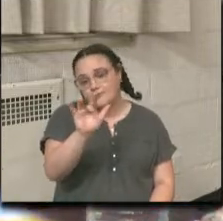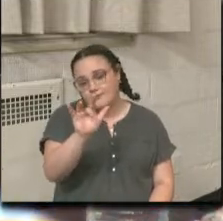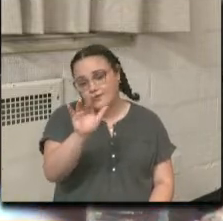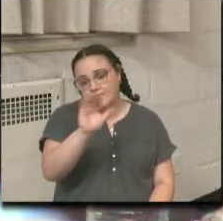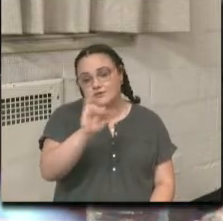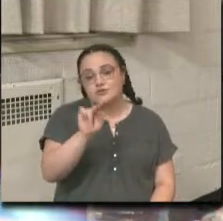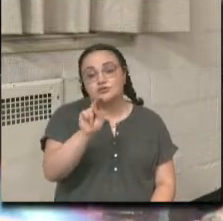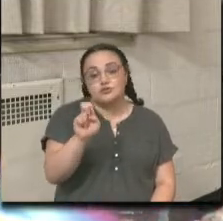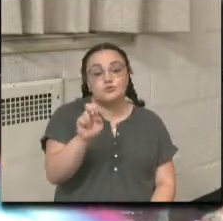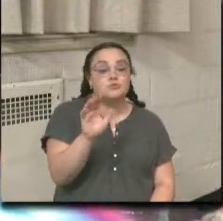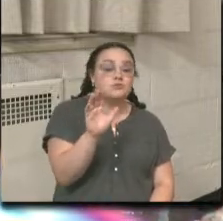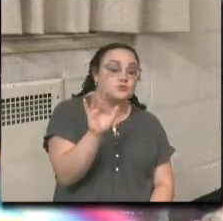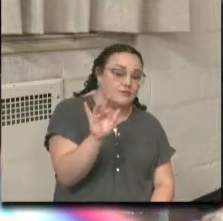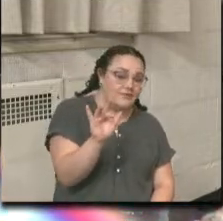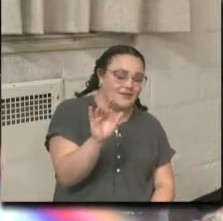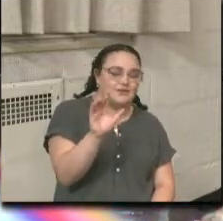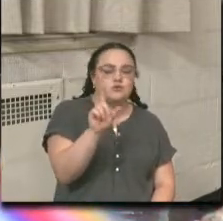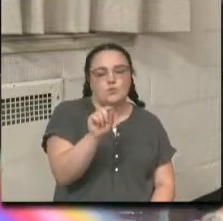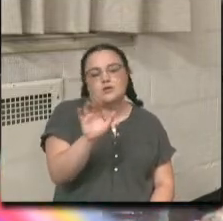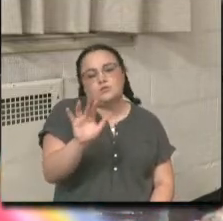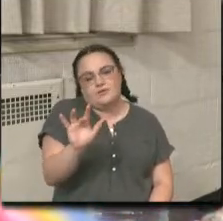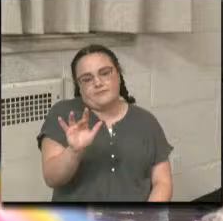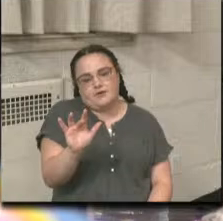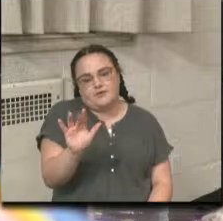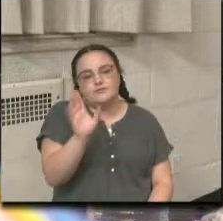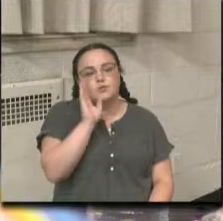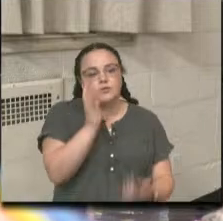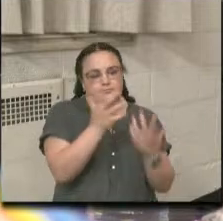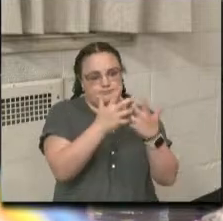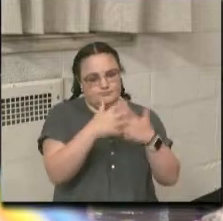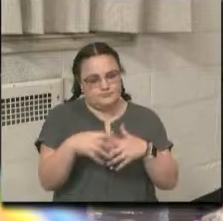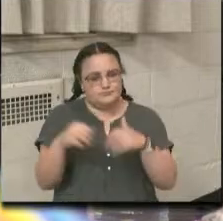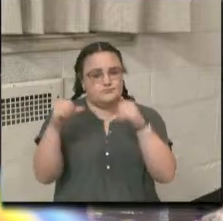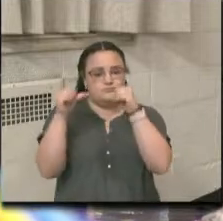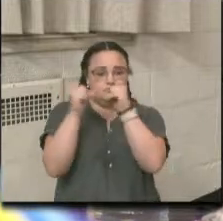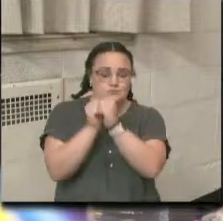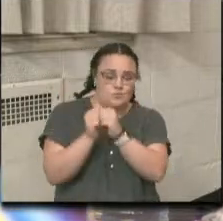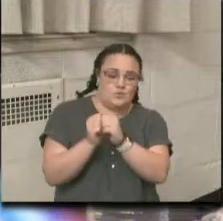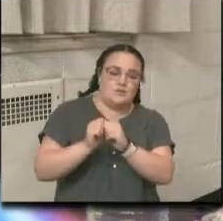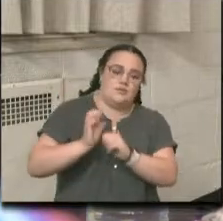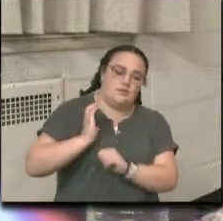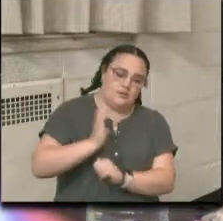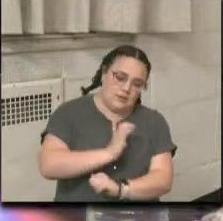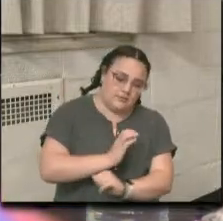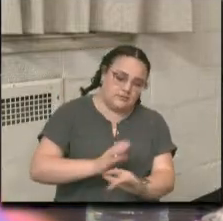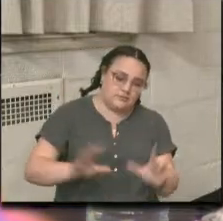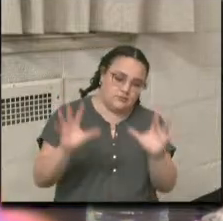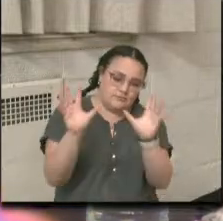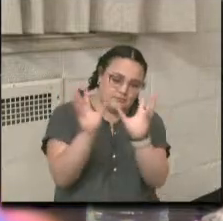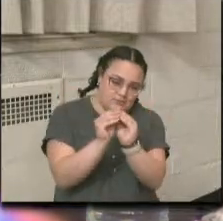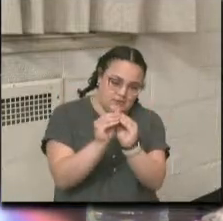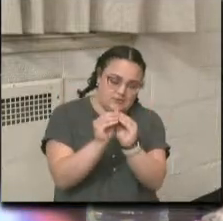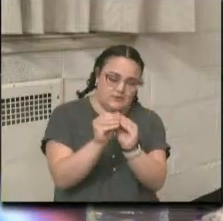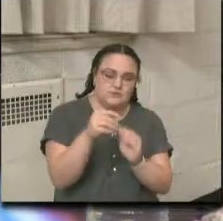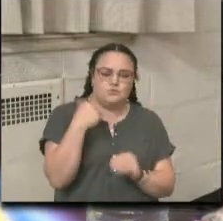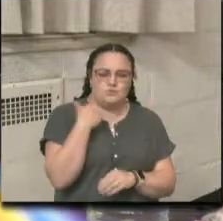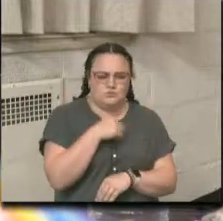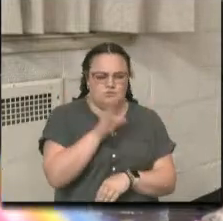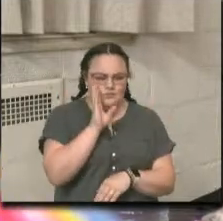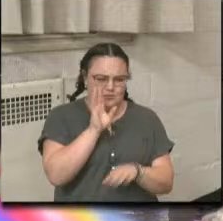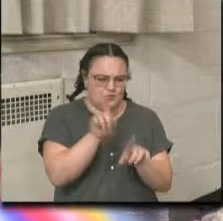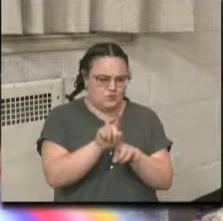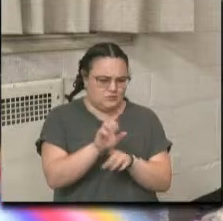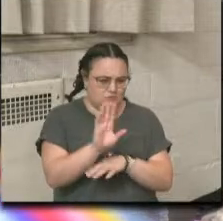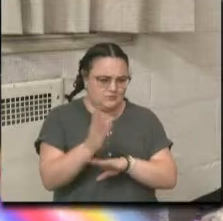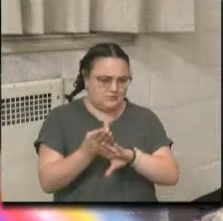and June 25th, 2025. This aligns with the charter for the Climate Change Action Plan Ad Hoc Committee Work Group, and we will also submit